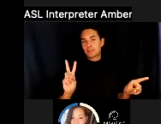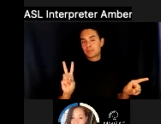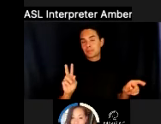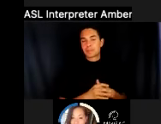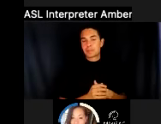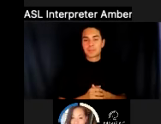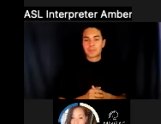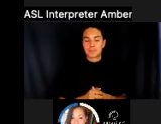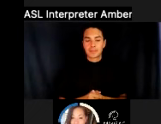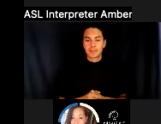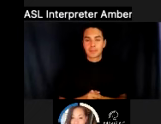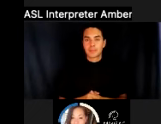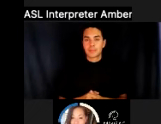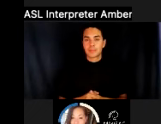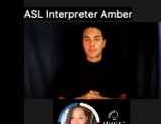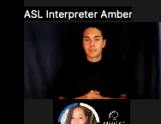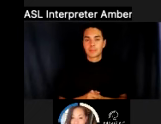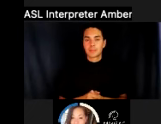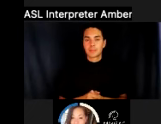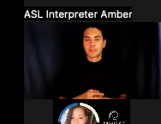And we're not like lawyers, and